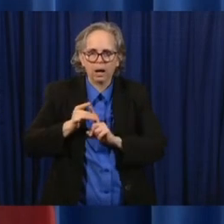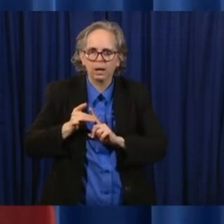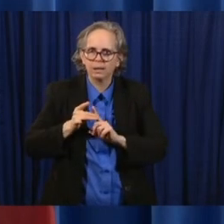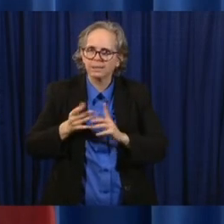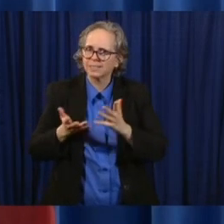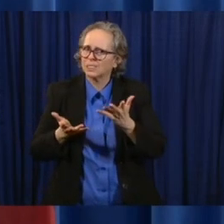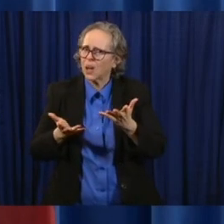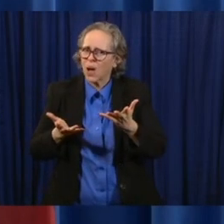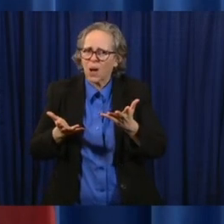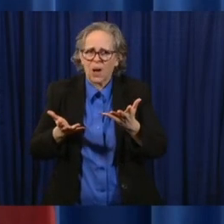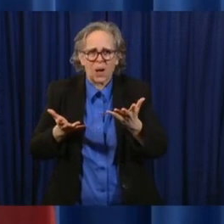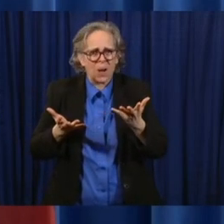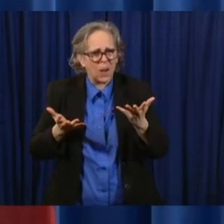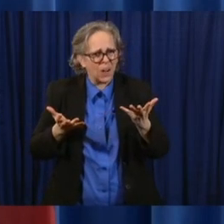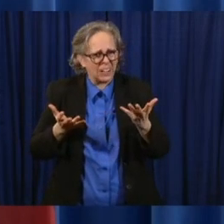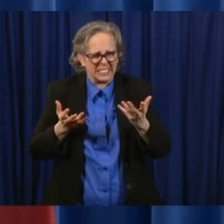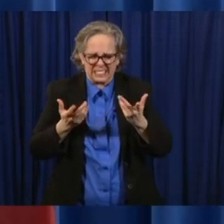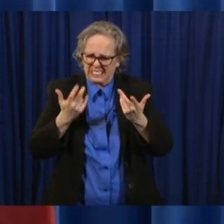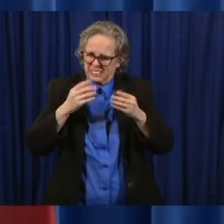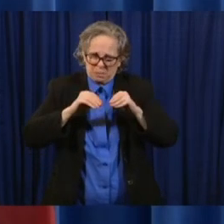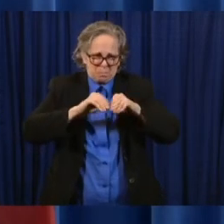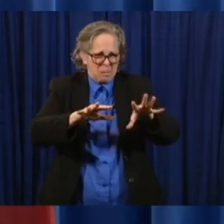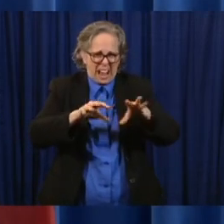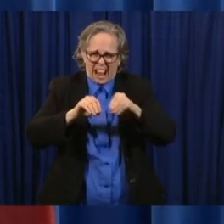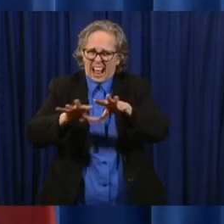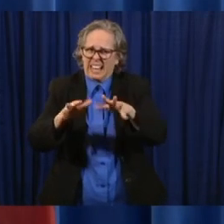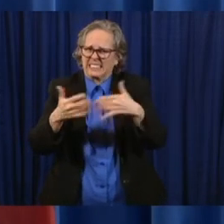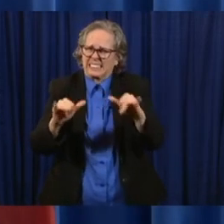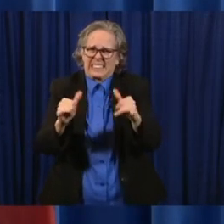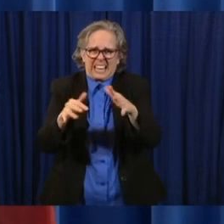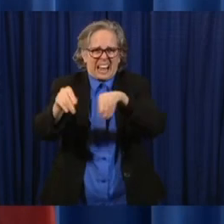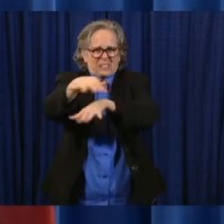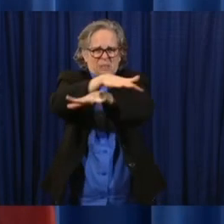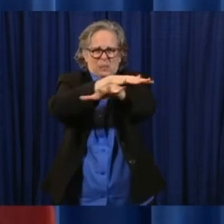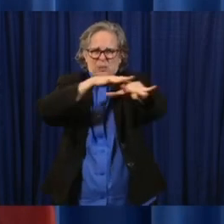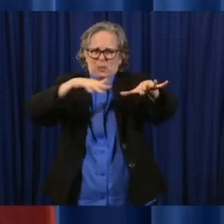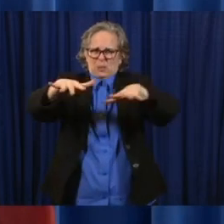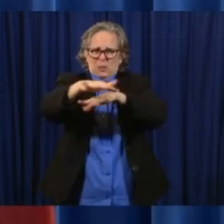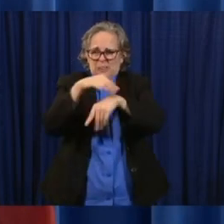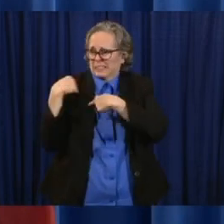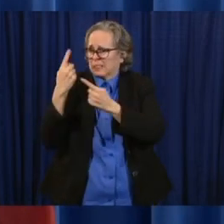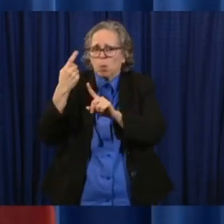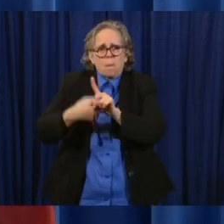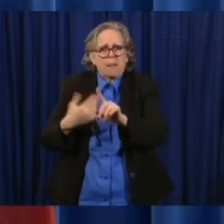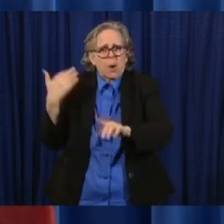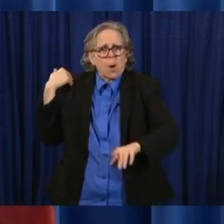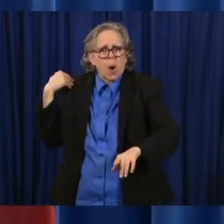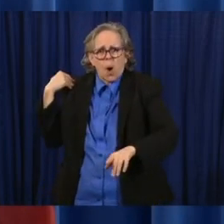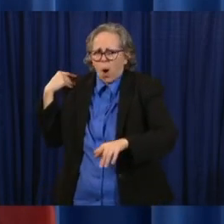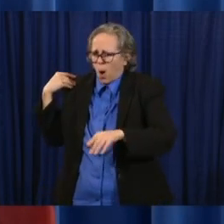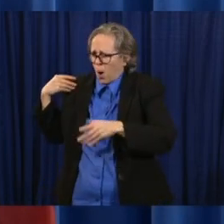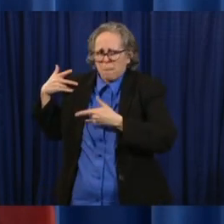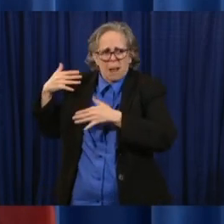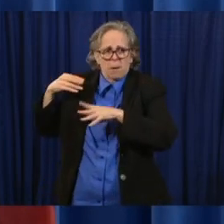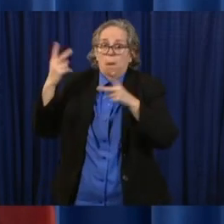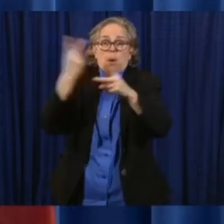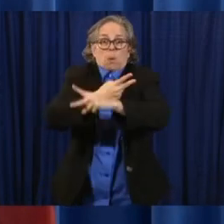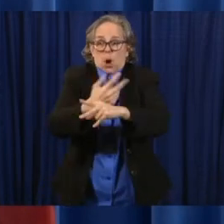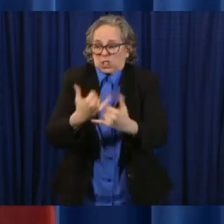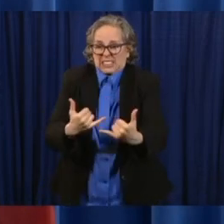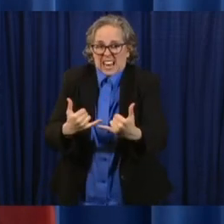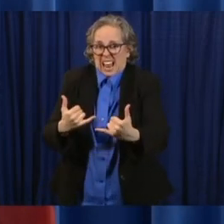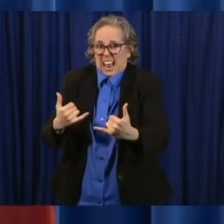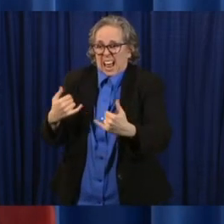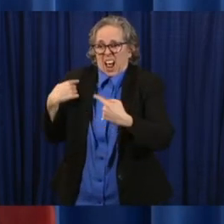much, today as it was a month ago, maybe even more. So that's